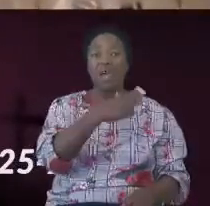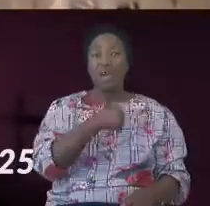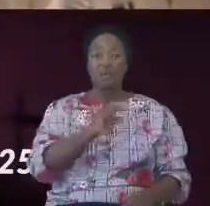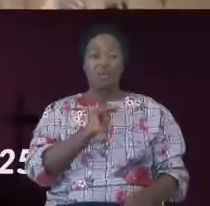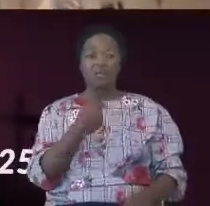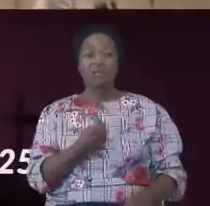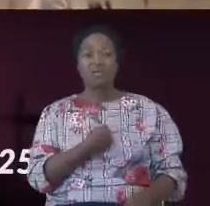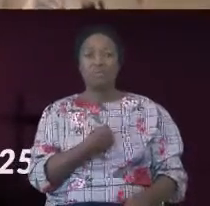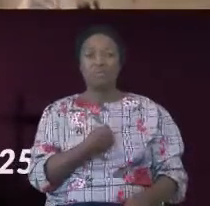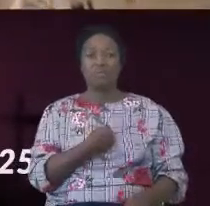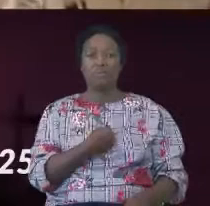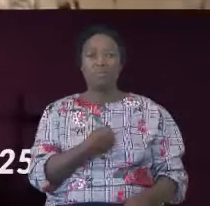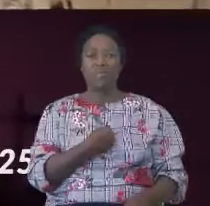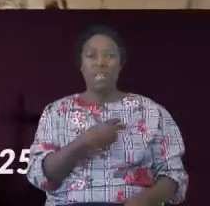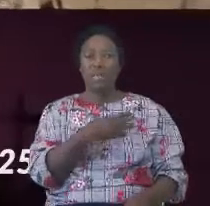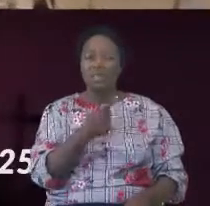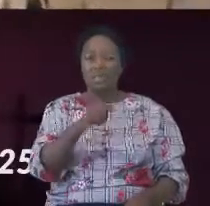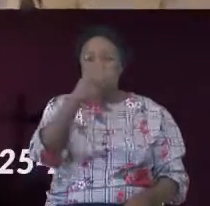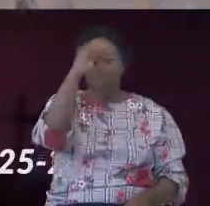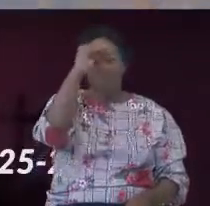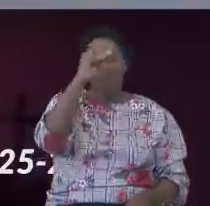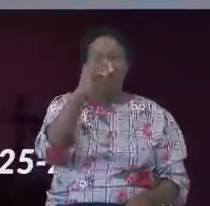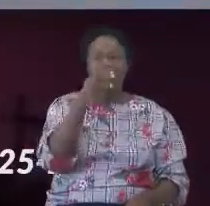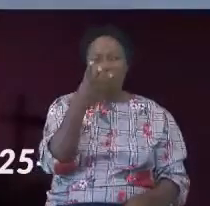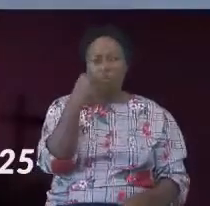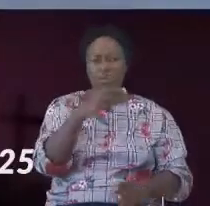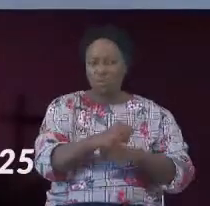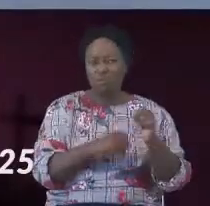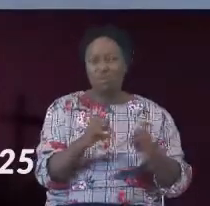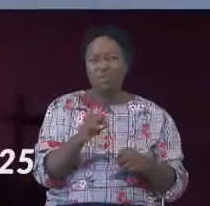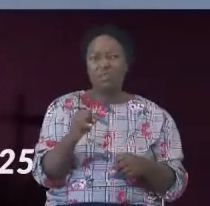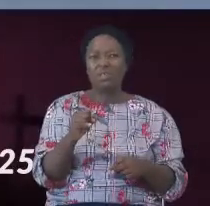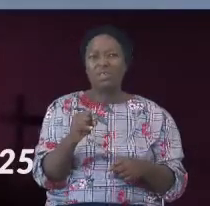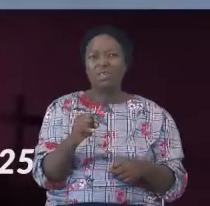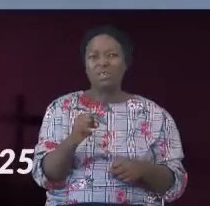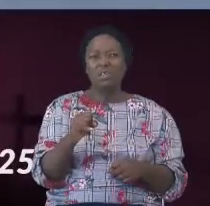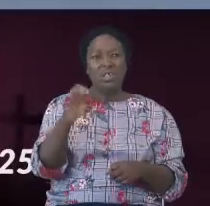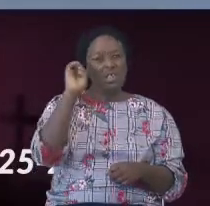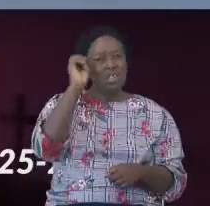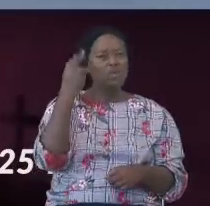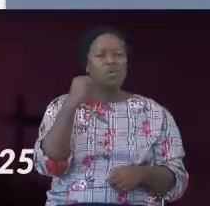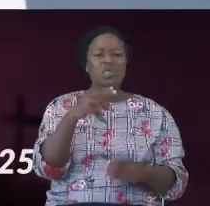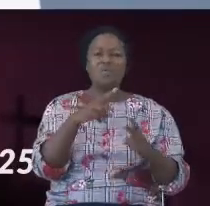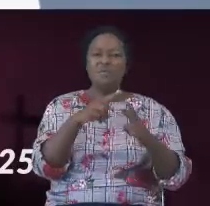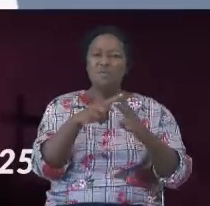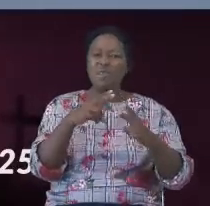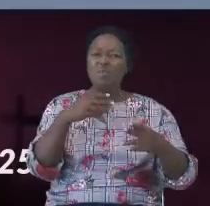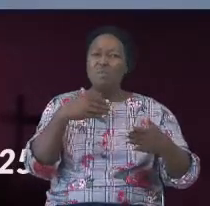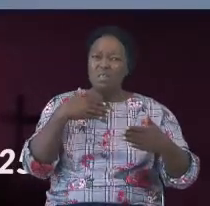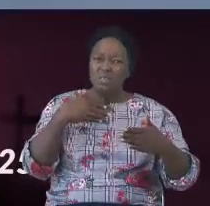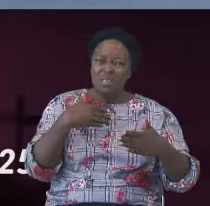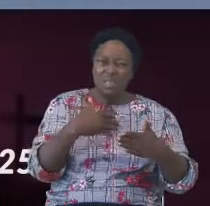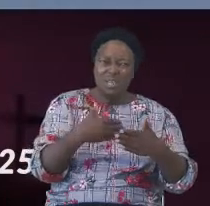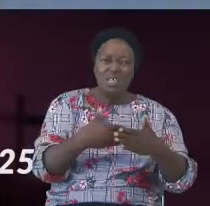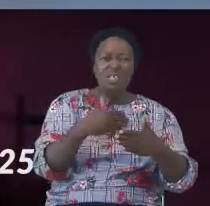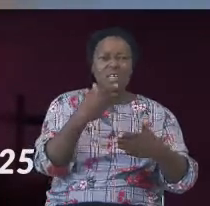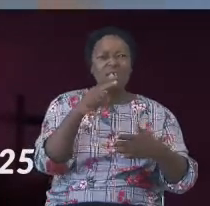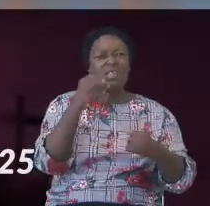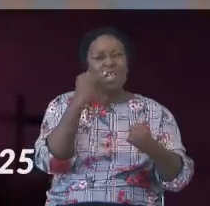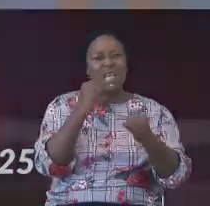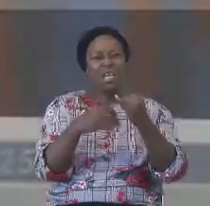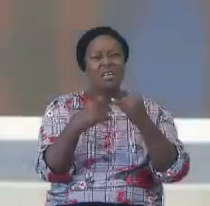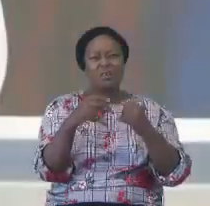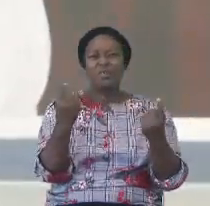the Christ, save thyself and us. The man was suffering. He